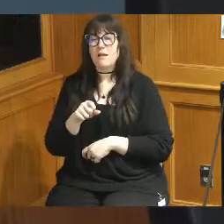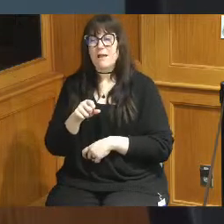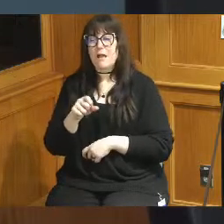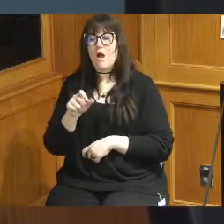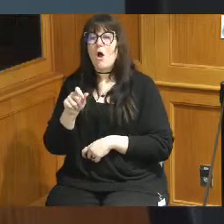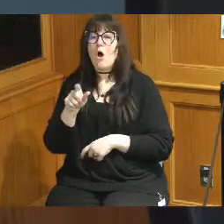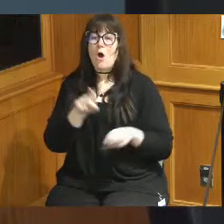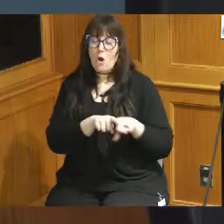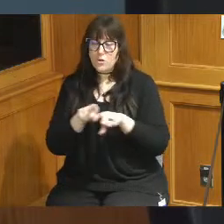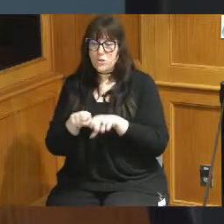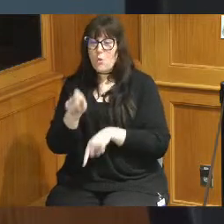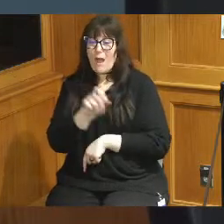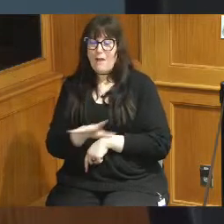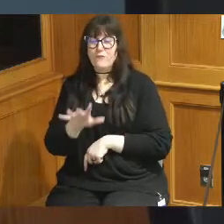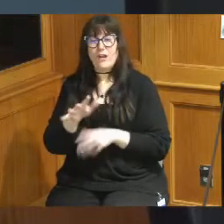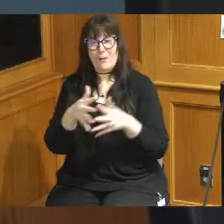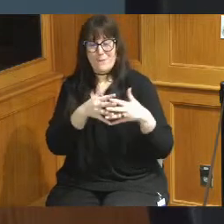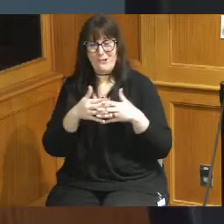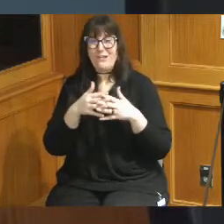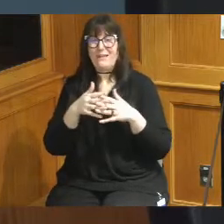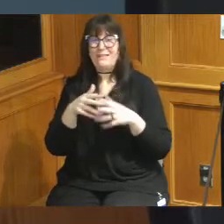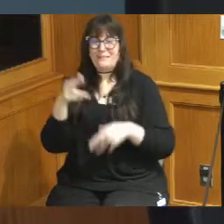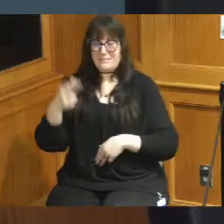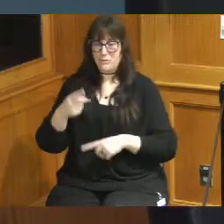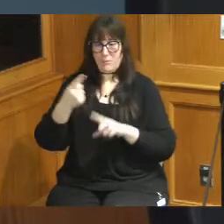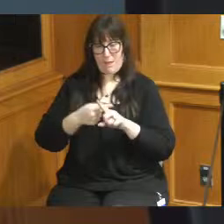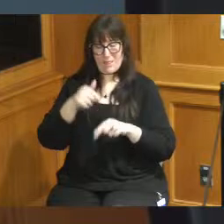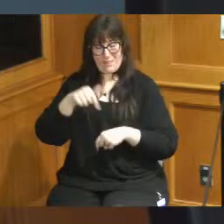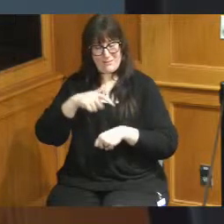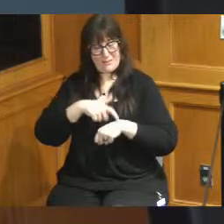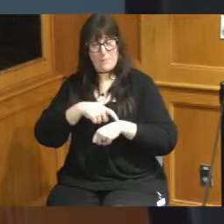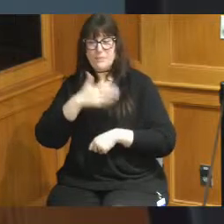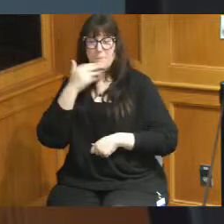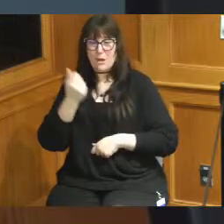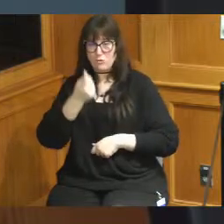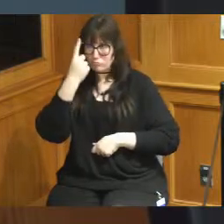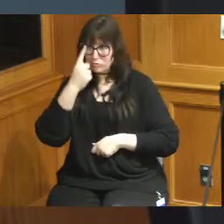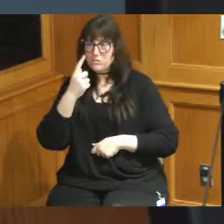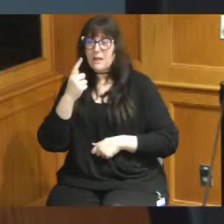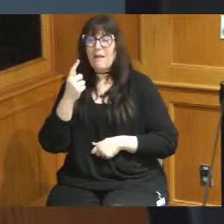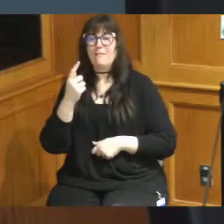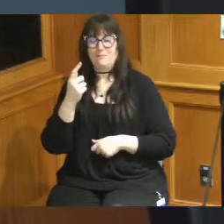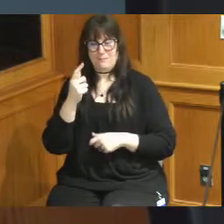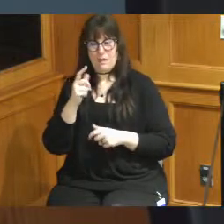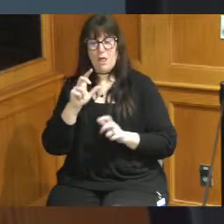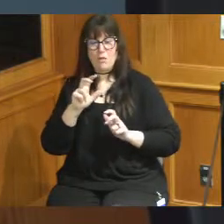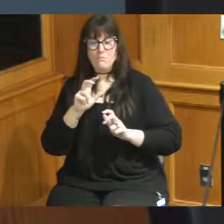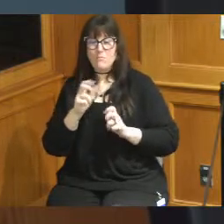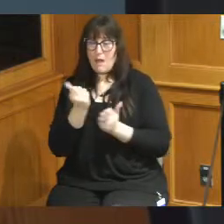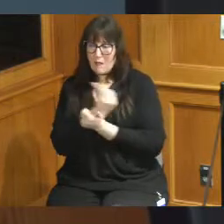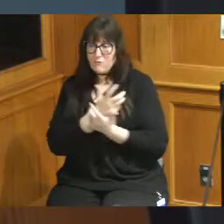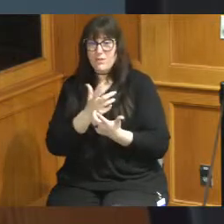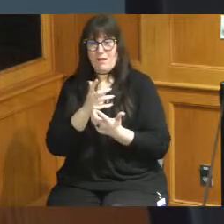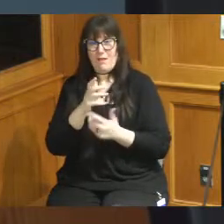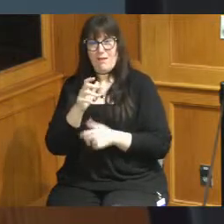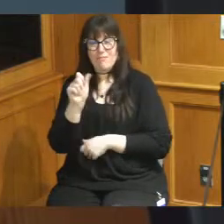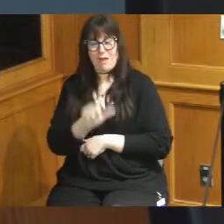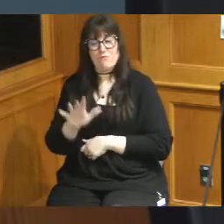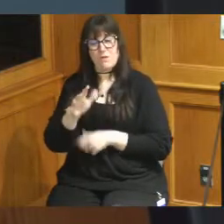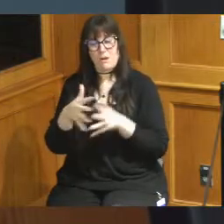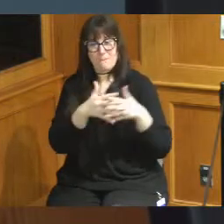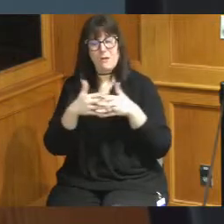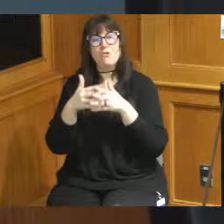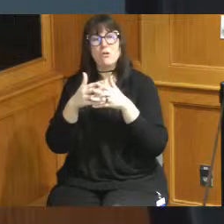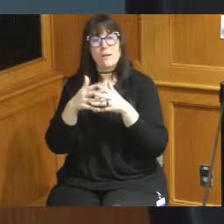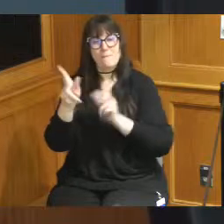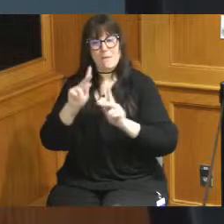African American History Month, and that this month is a time to better understand the contributions made by African Americans to the United States